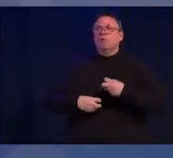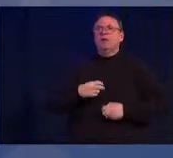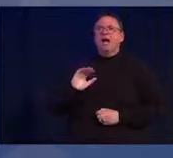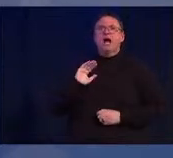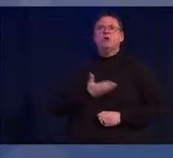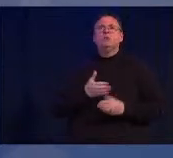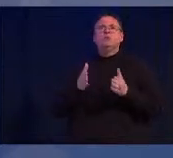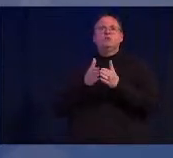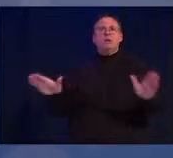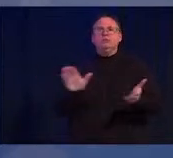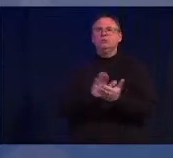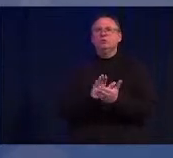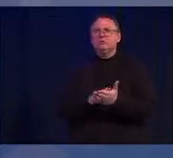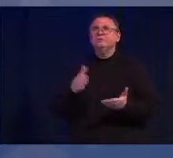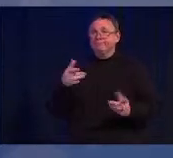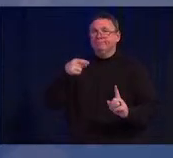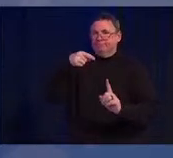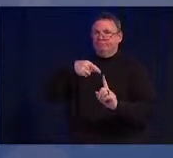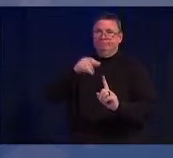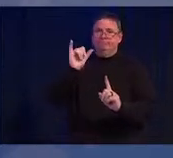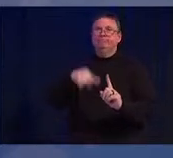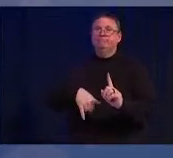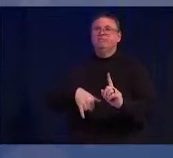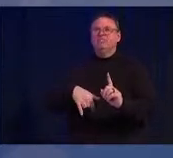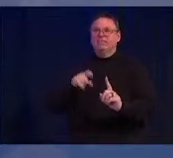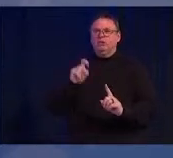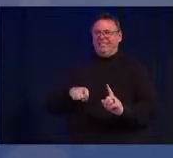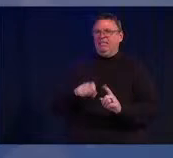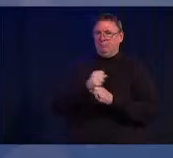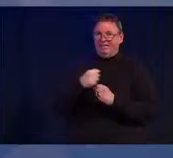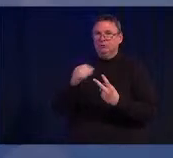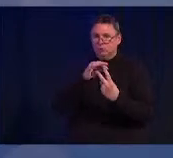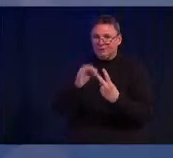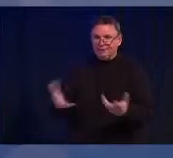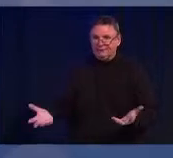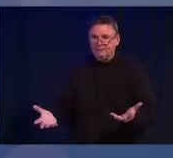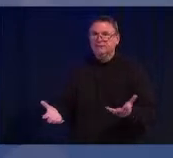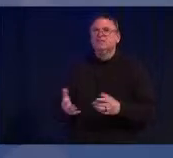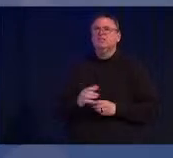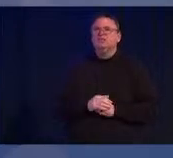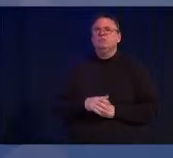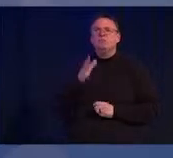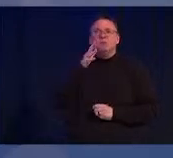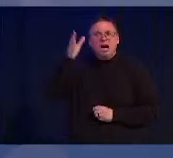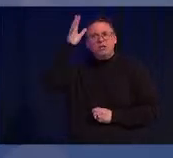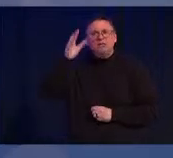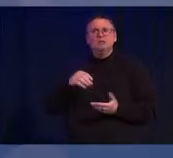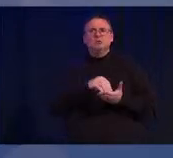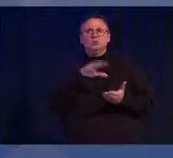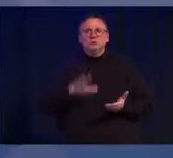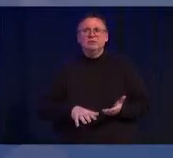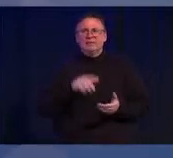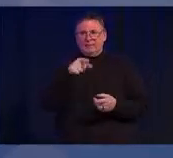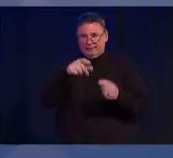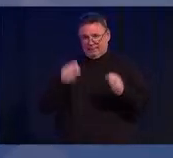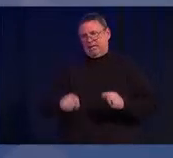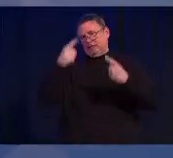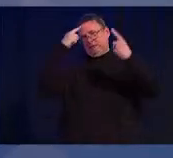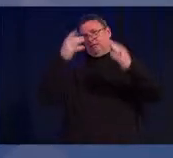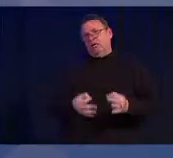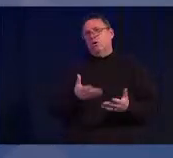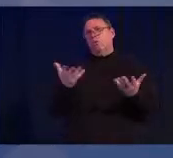school system. We need choice so that parents and students can decide what